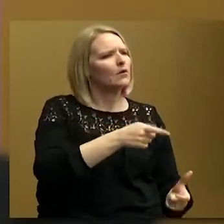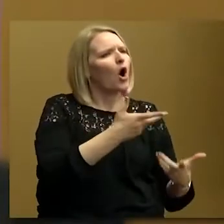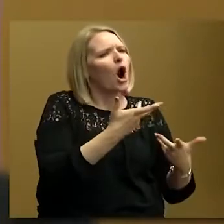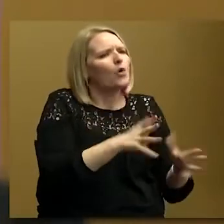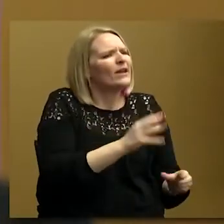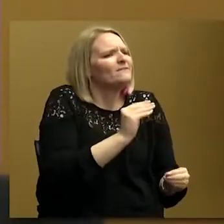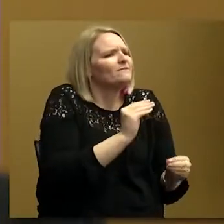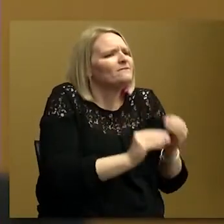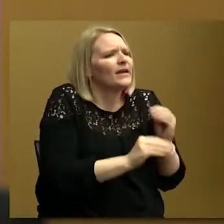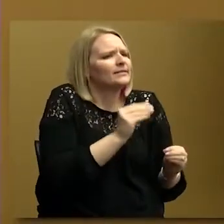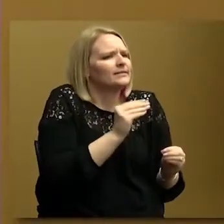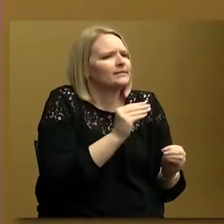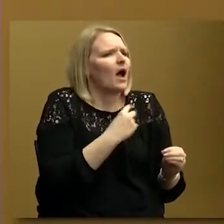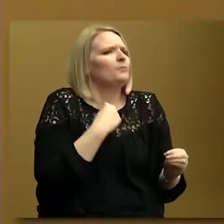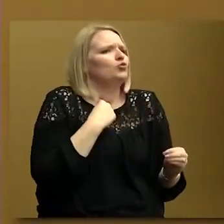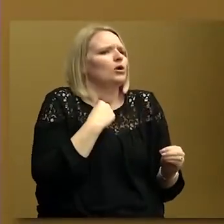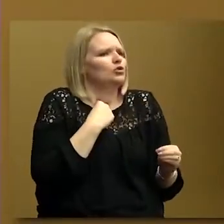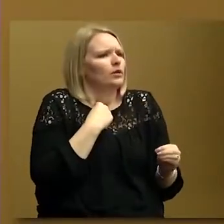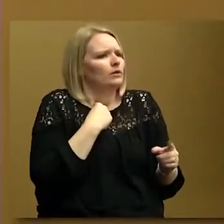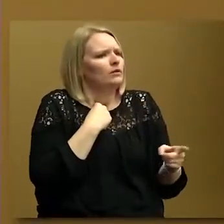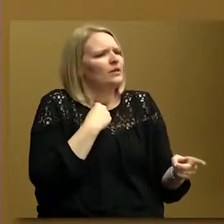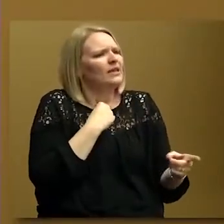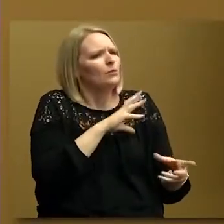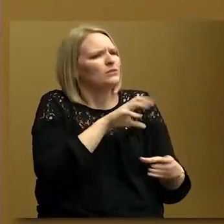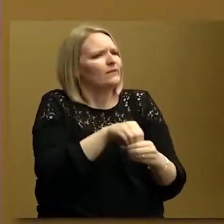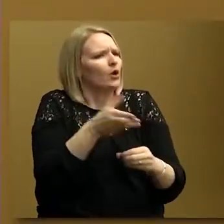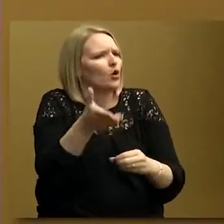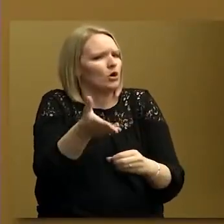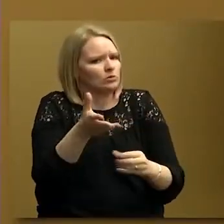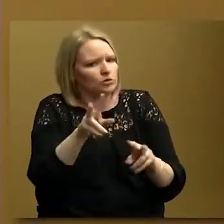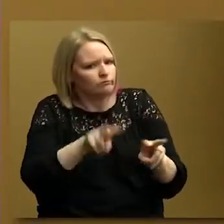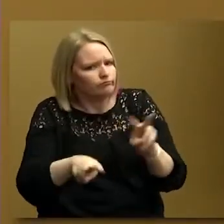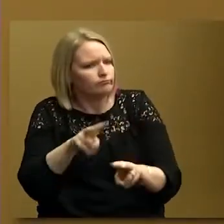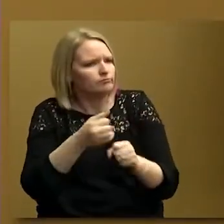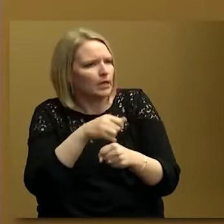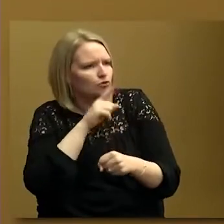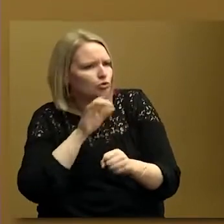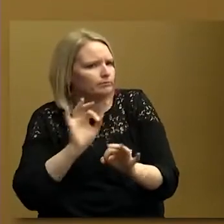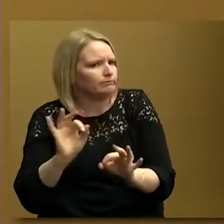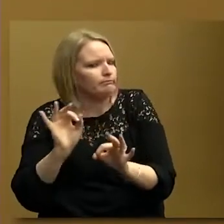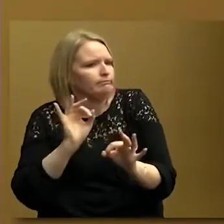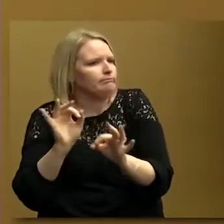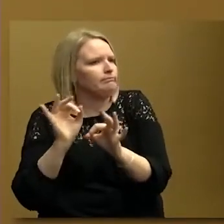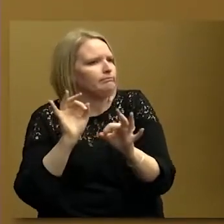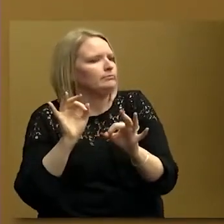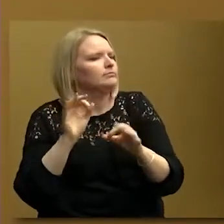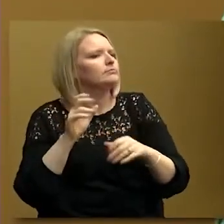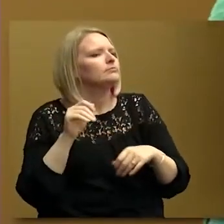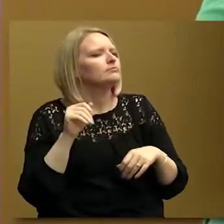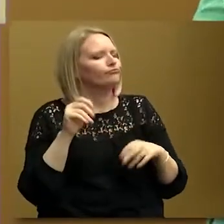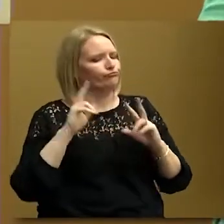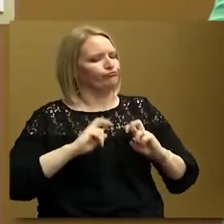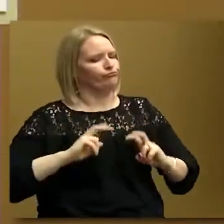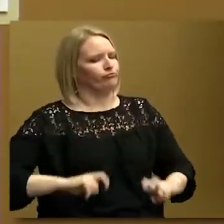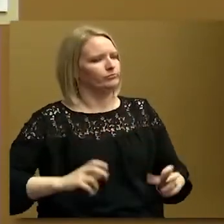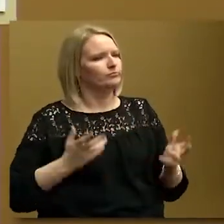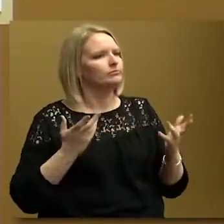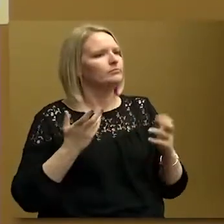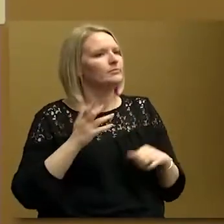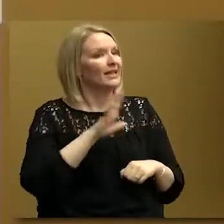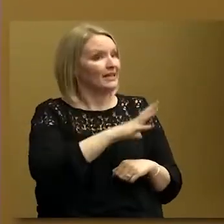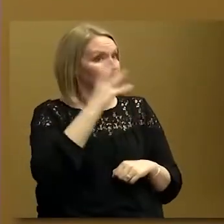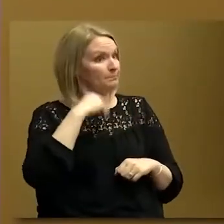the obstruction. He was just kind of in there for, to just check him out all over. So